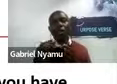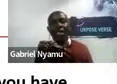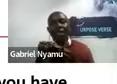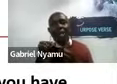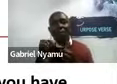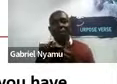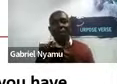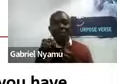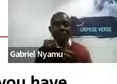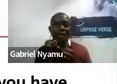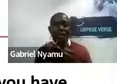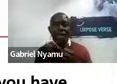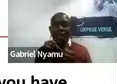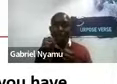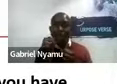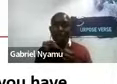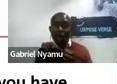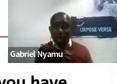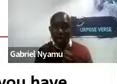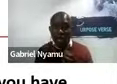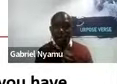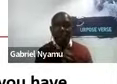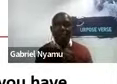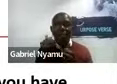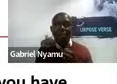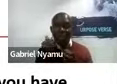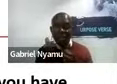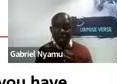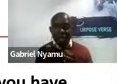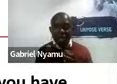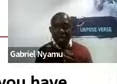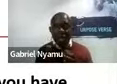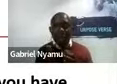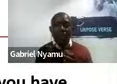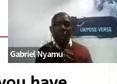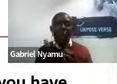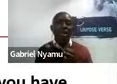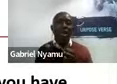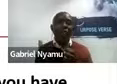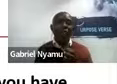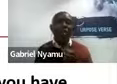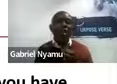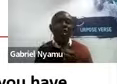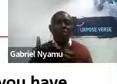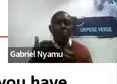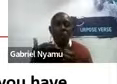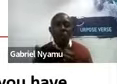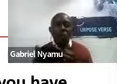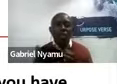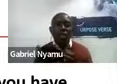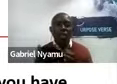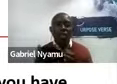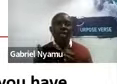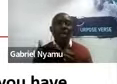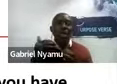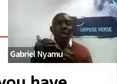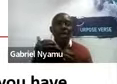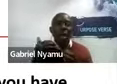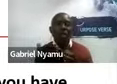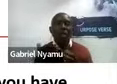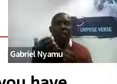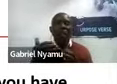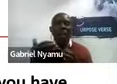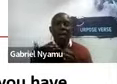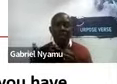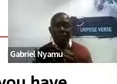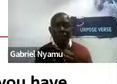say you cannot understand purpose before understanding the power of design, the mystery in design. And this helps you, even as you go through this process,